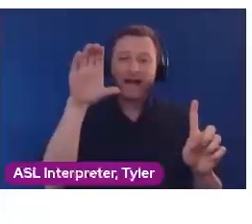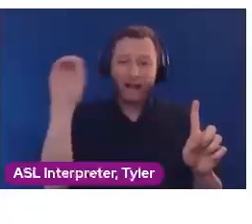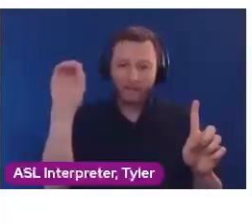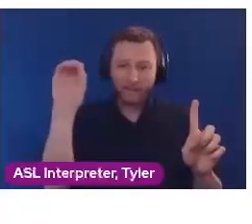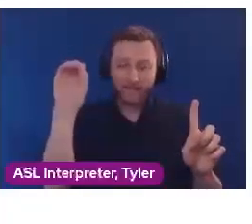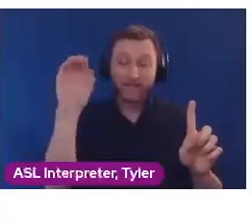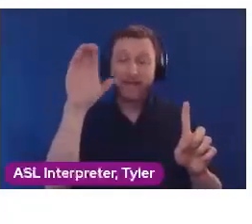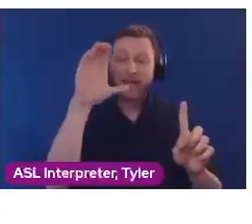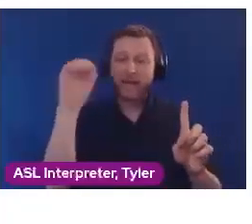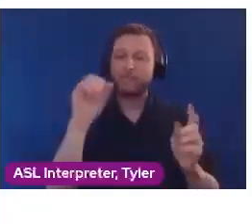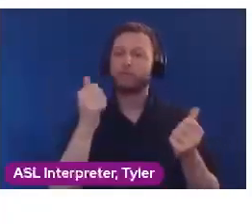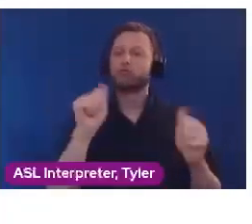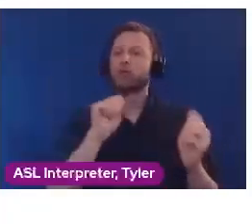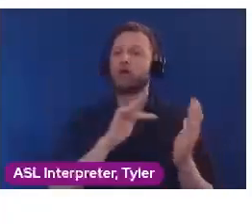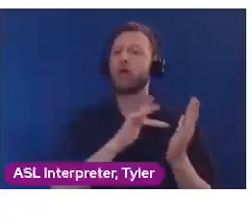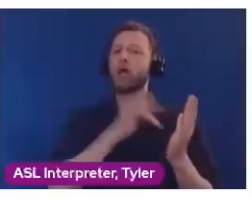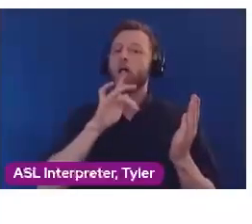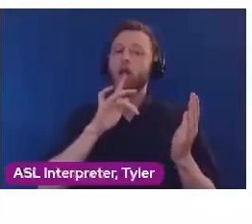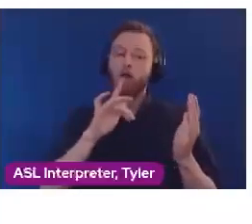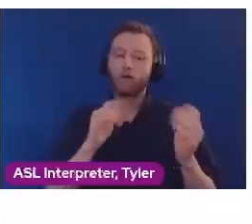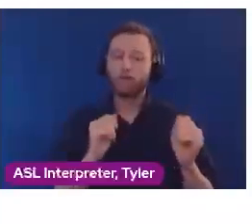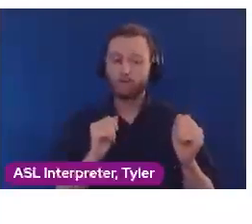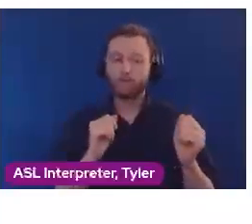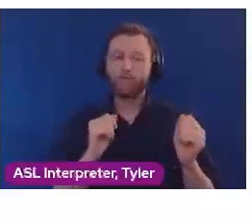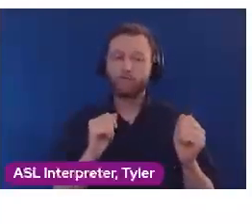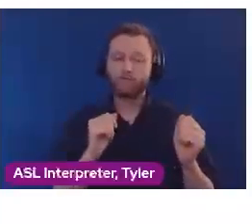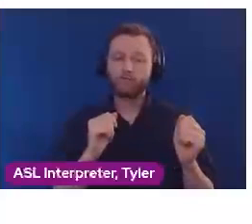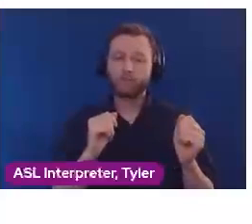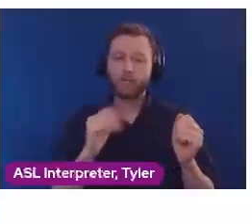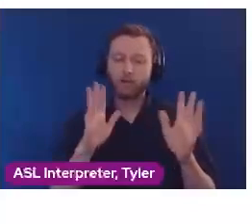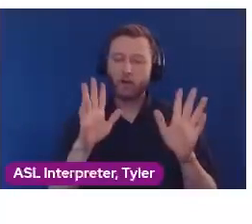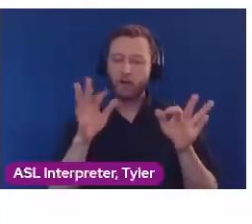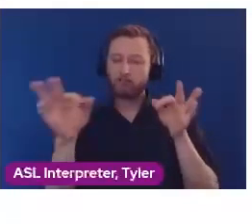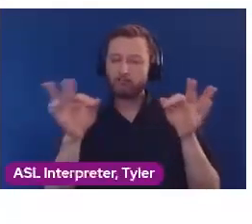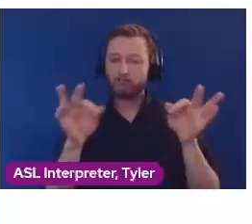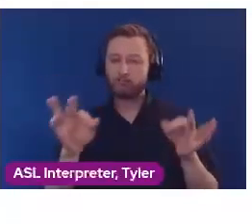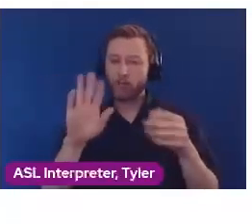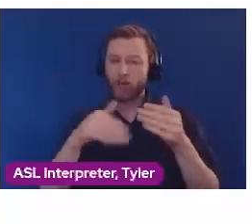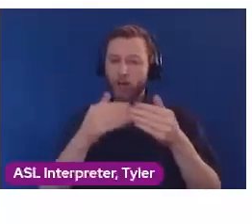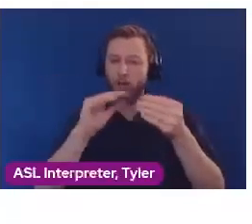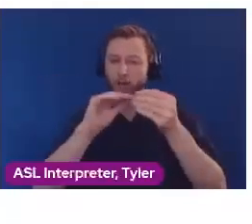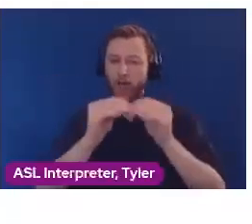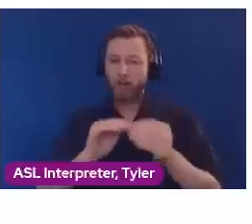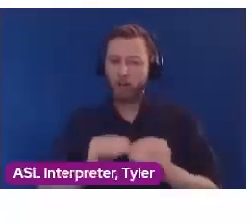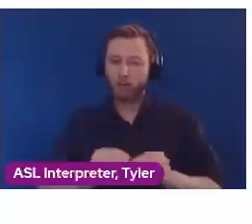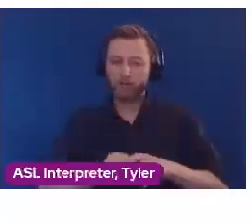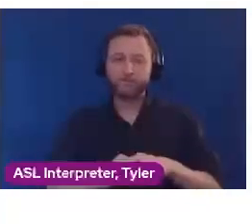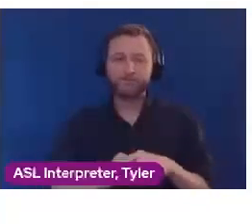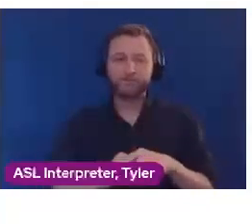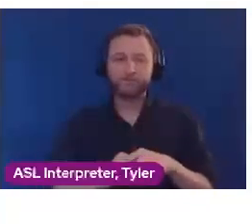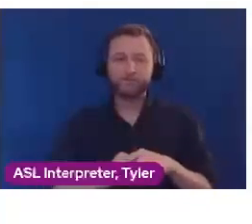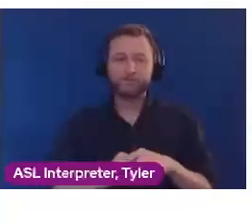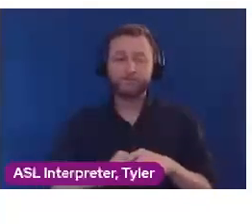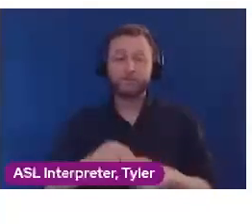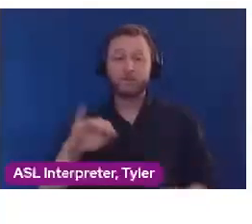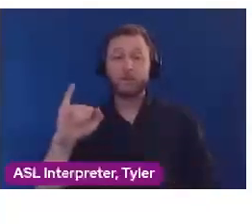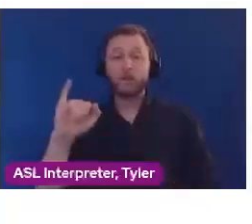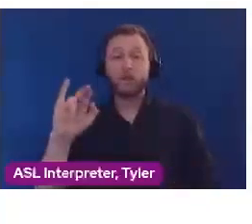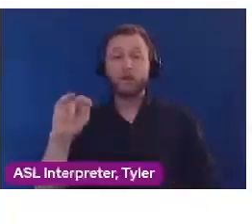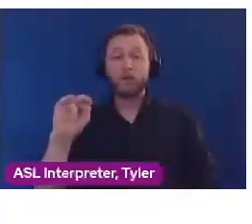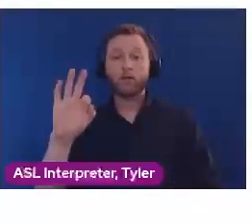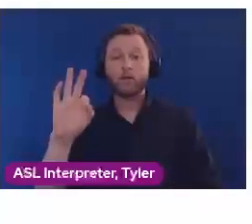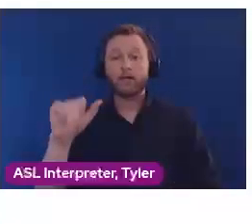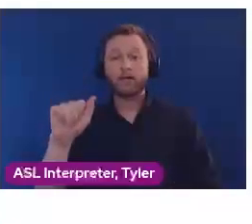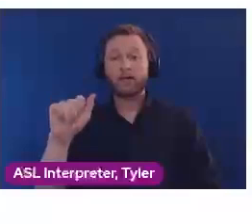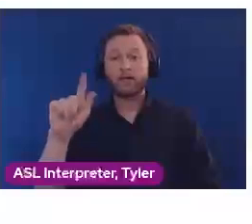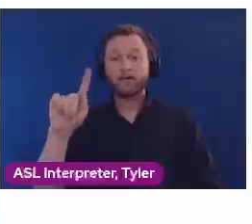profiteering. I'll break down the numbers for you because I think it's important for you all to have this information. We've seen that inflation so